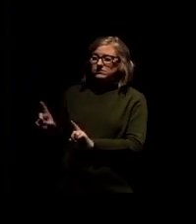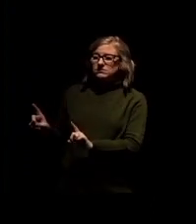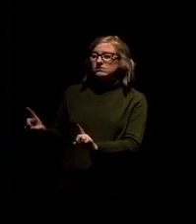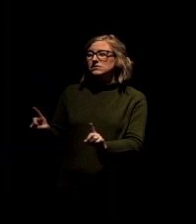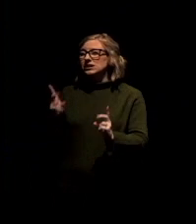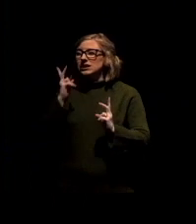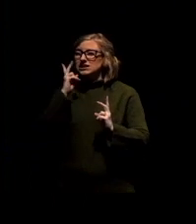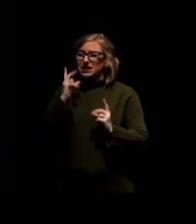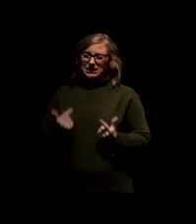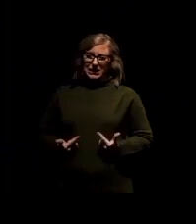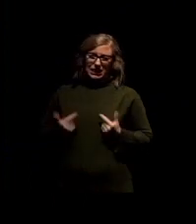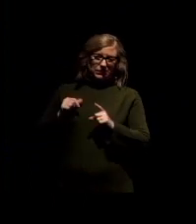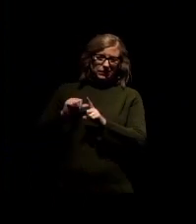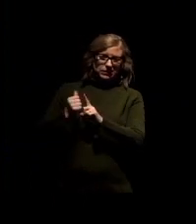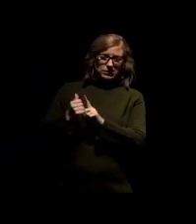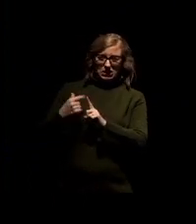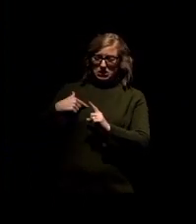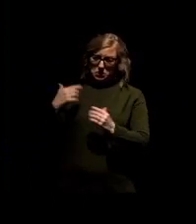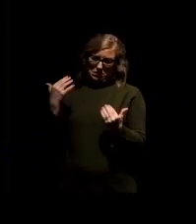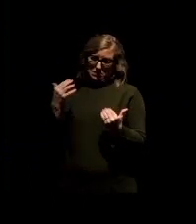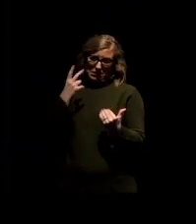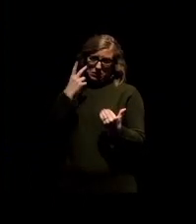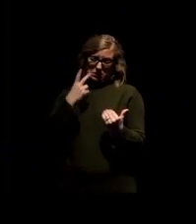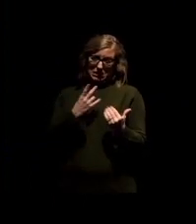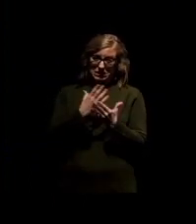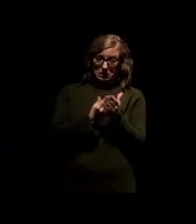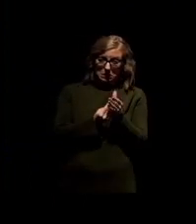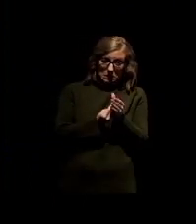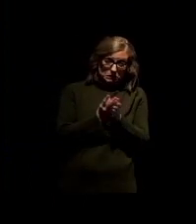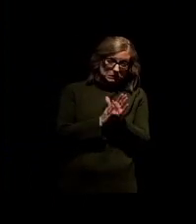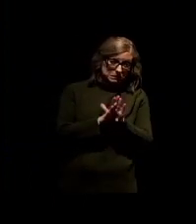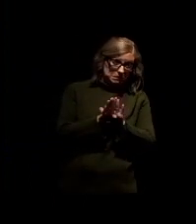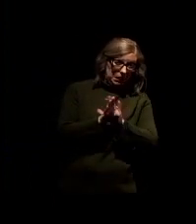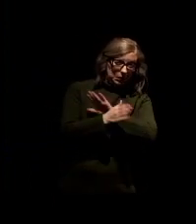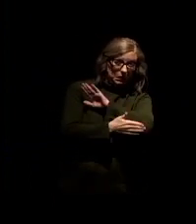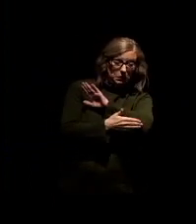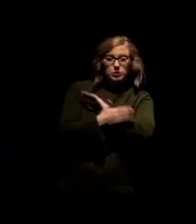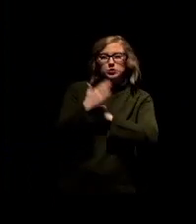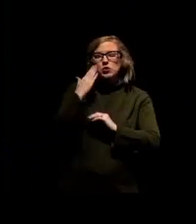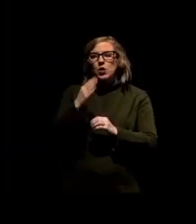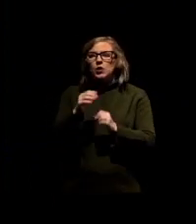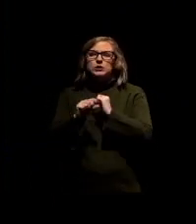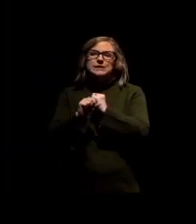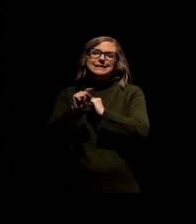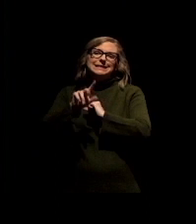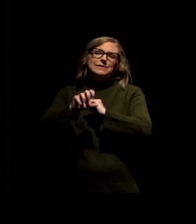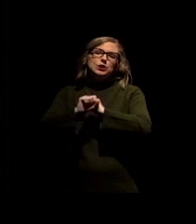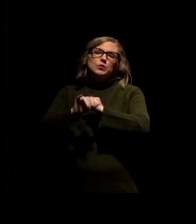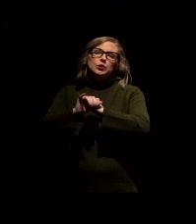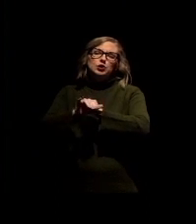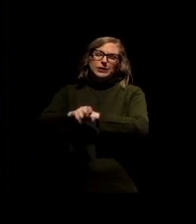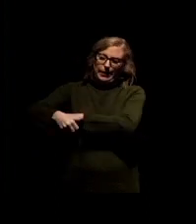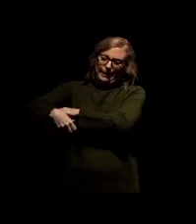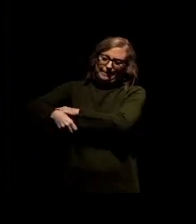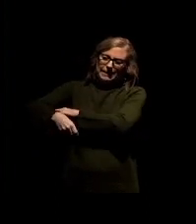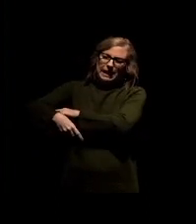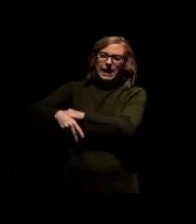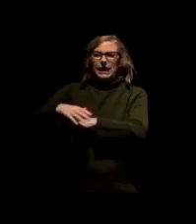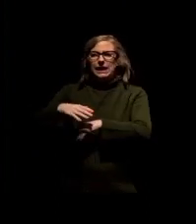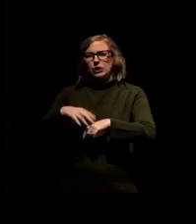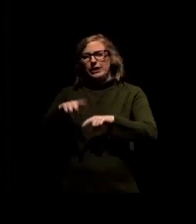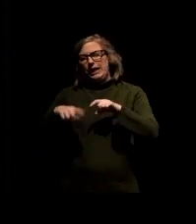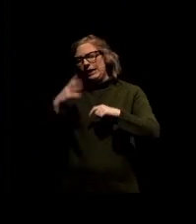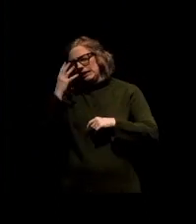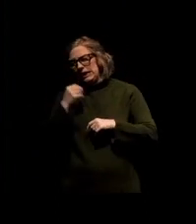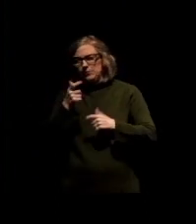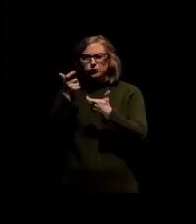you would expect to see in developing countries. You know, those commercials that you see late at night, in the middle of the night when you're sort of like, you know, can't